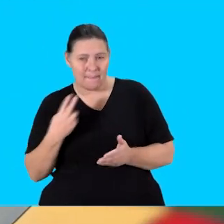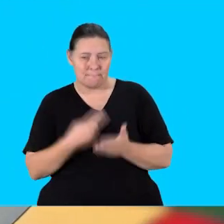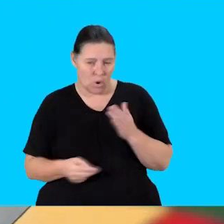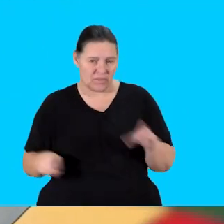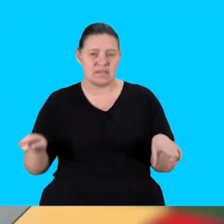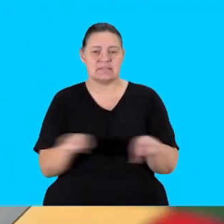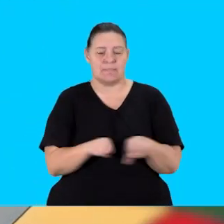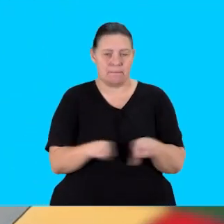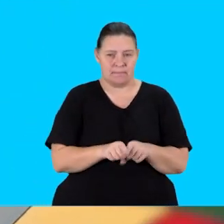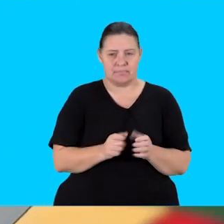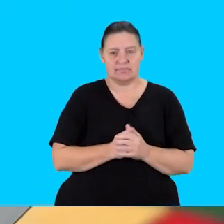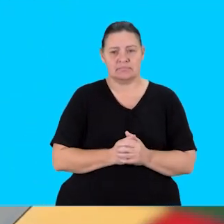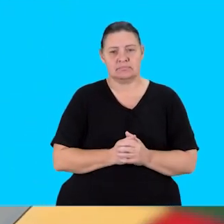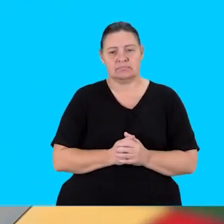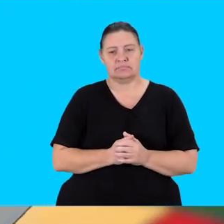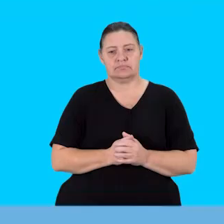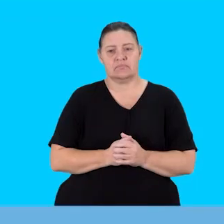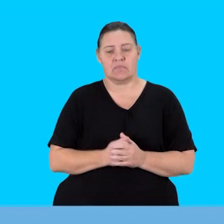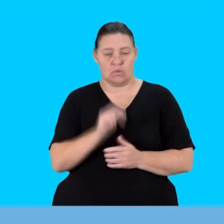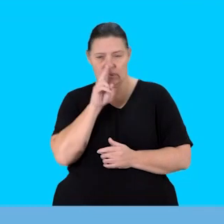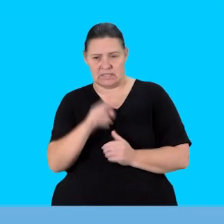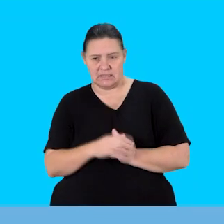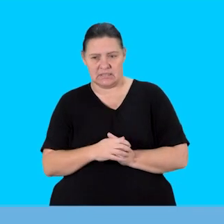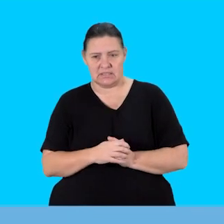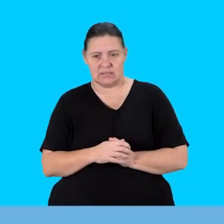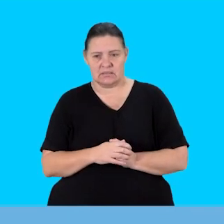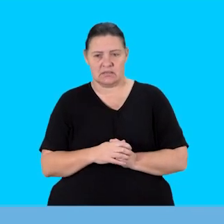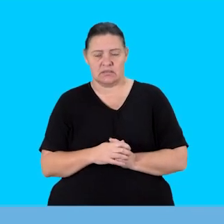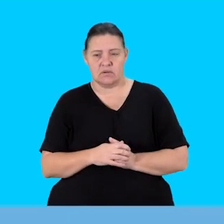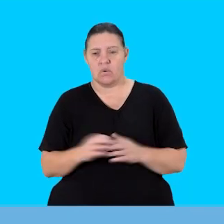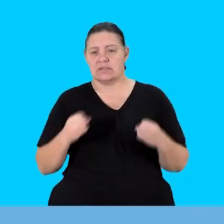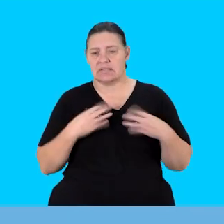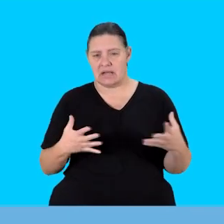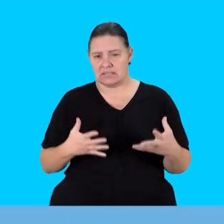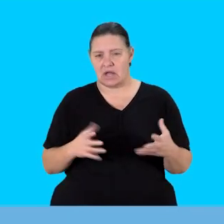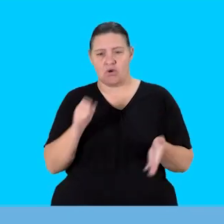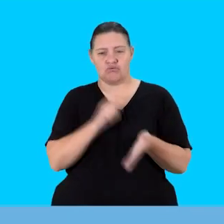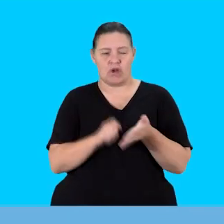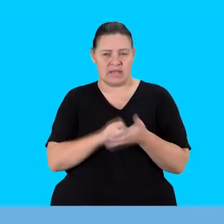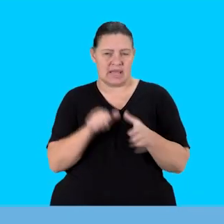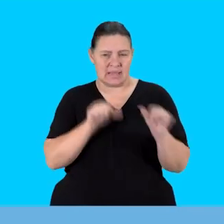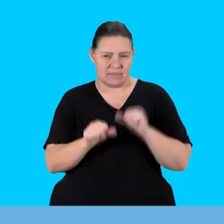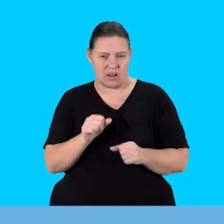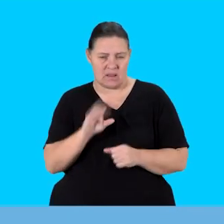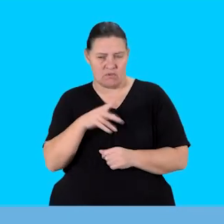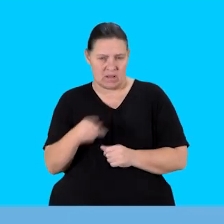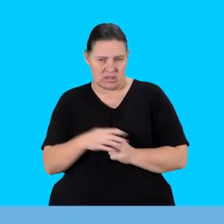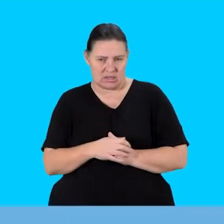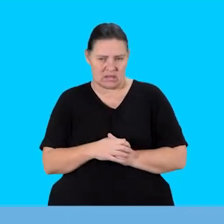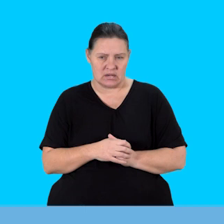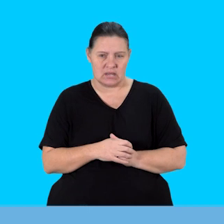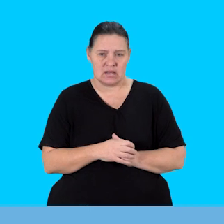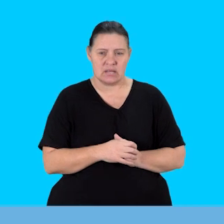on both sides, they are balanced. So let's see. We start by rewriting the chemical formula